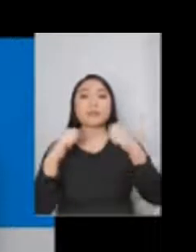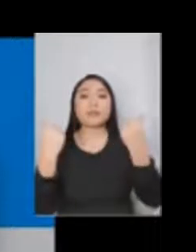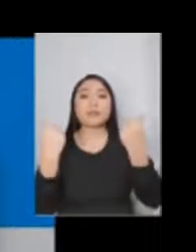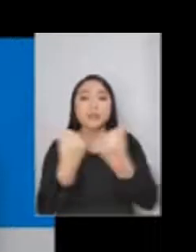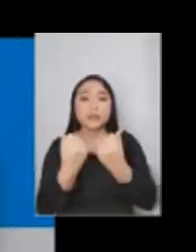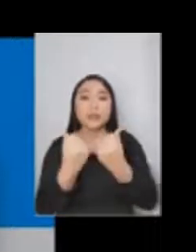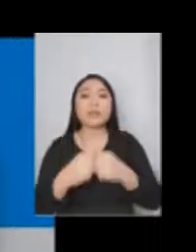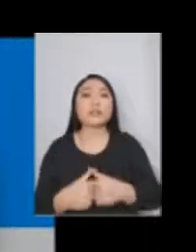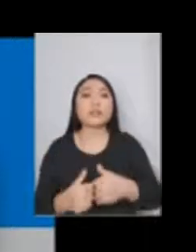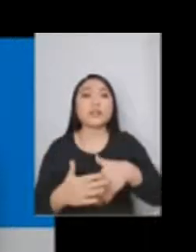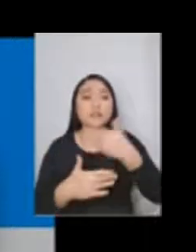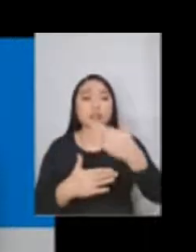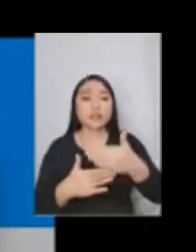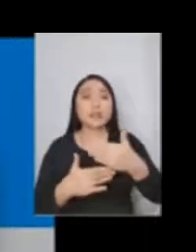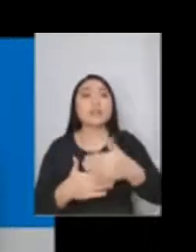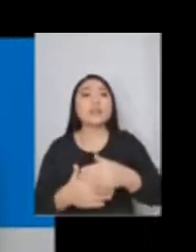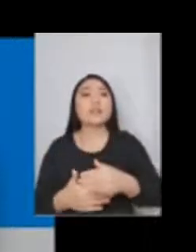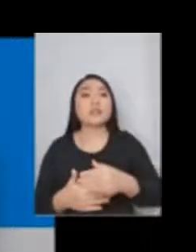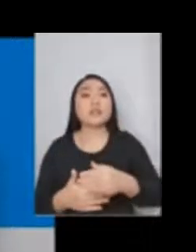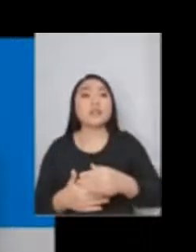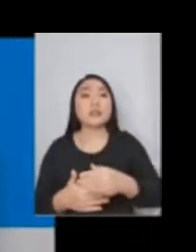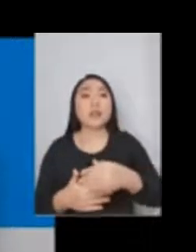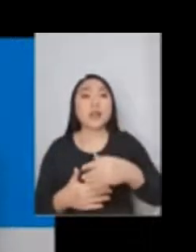Noong 2017 naman po,